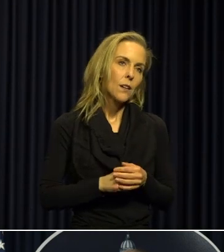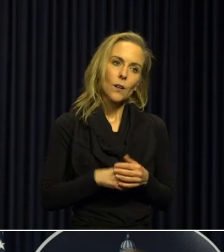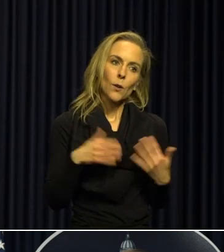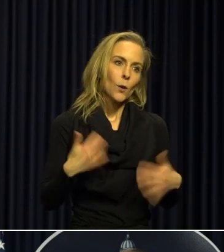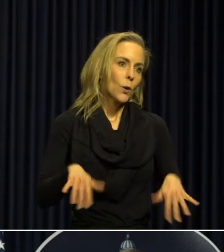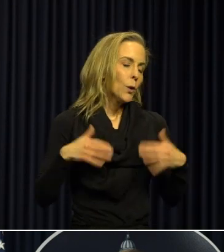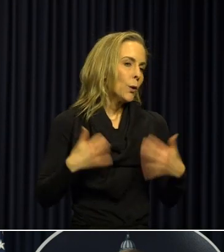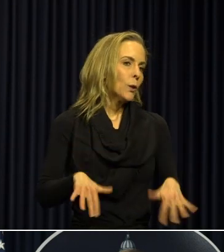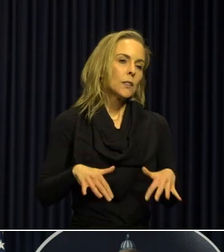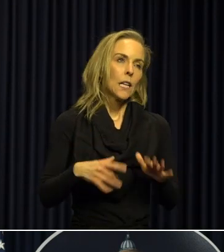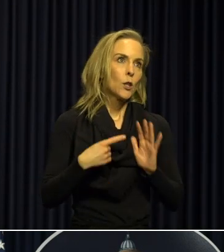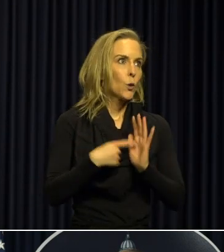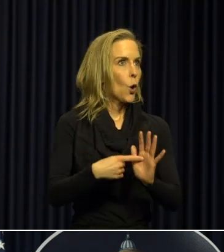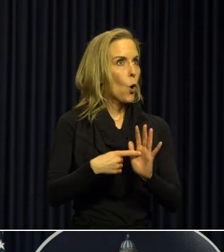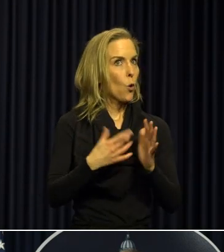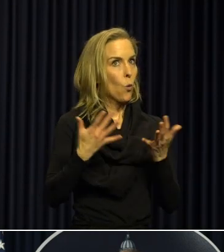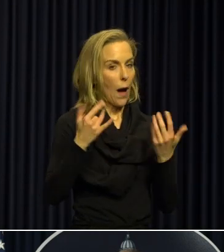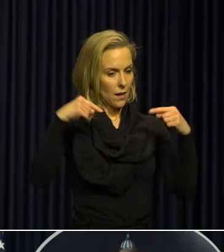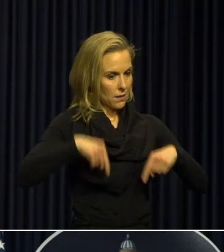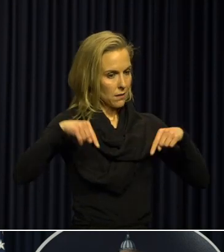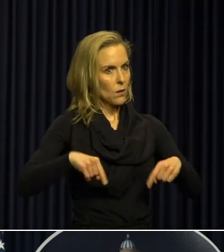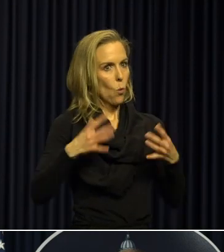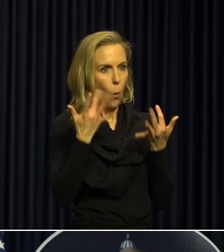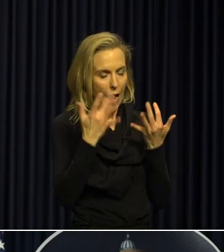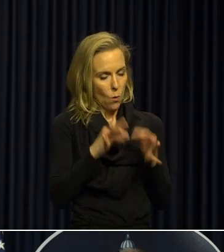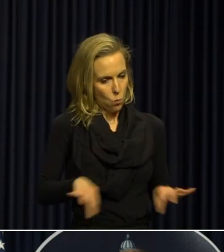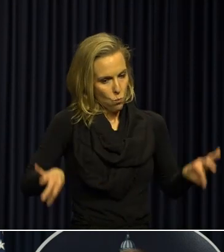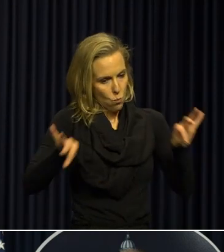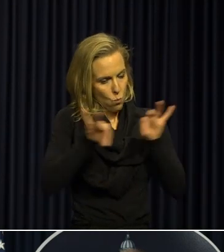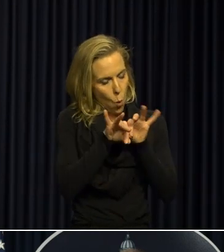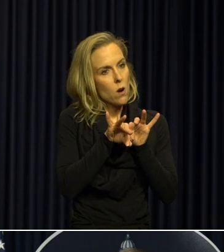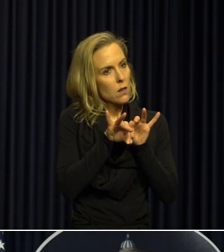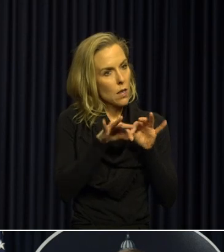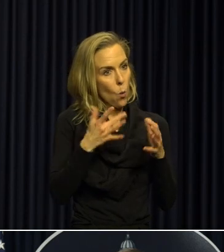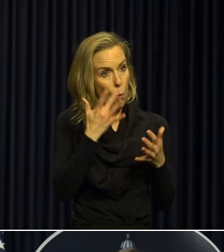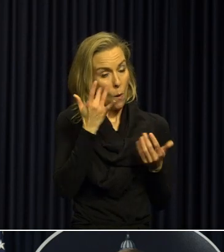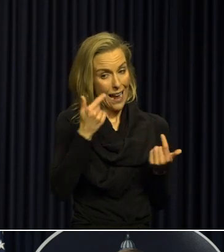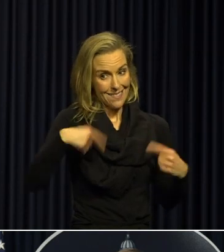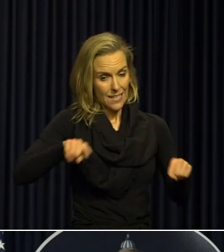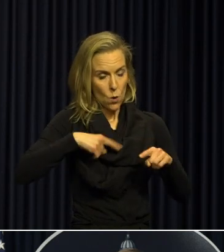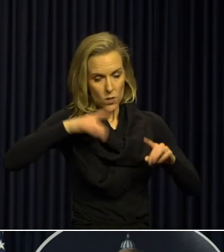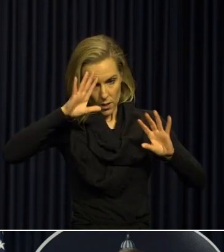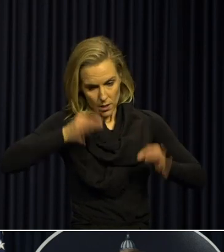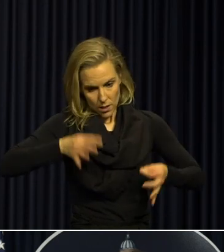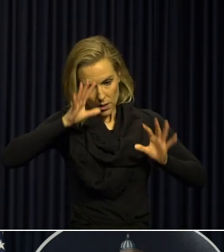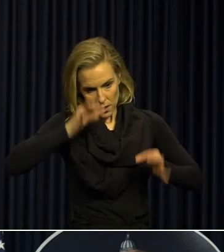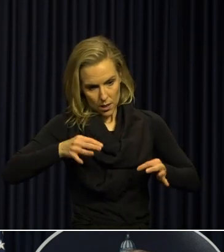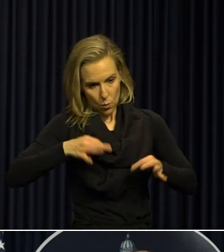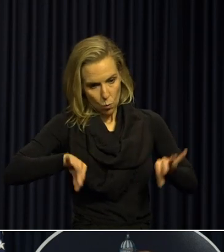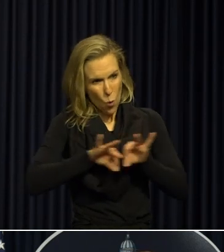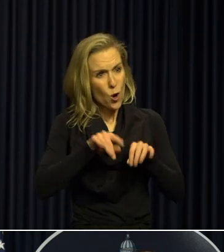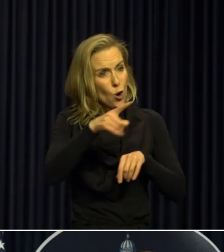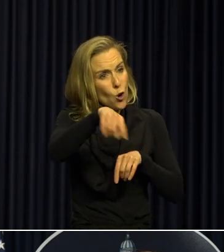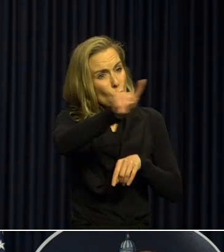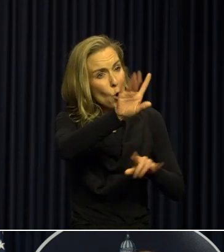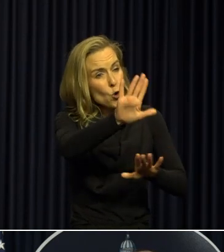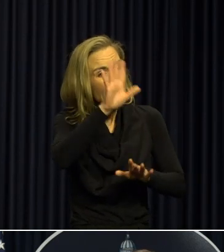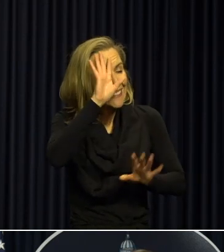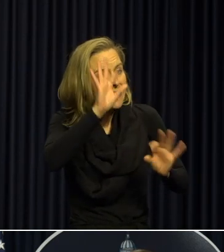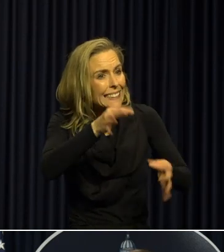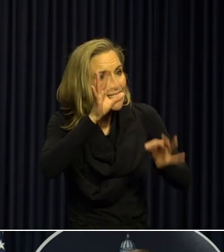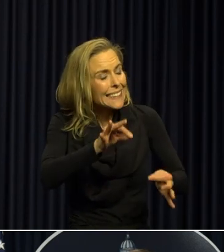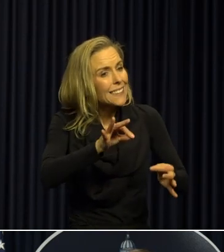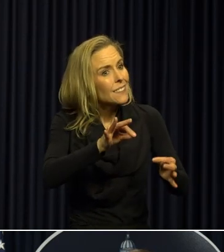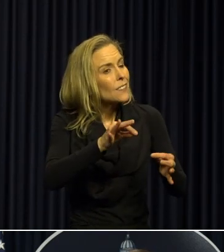how important what we're doing is and how important the decisions that you make are. These are